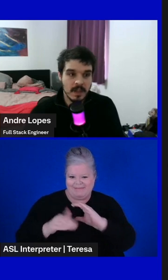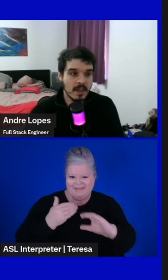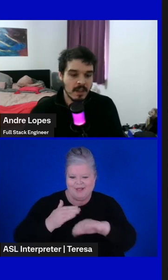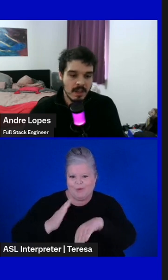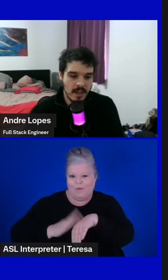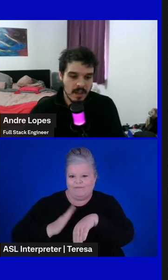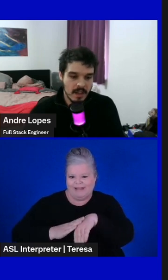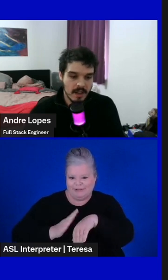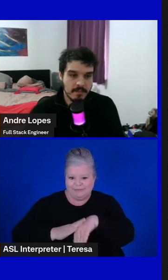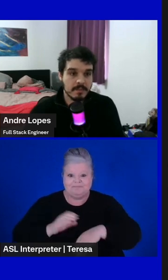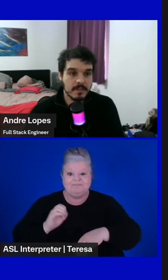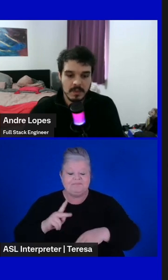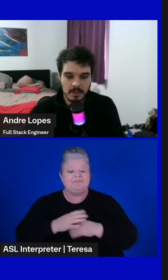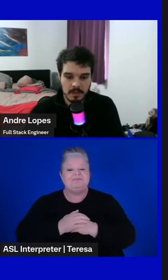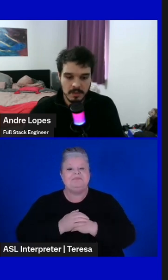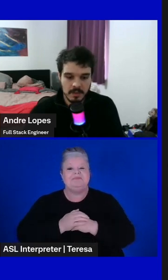here?